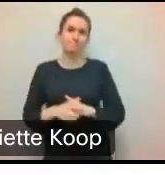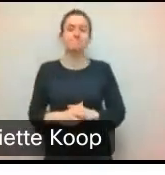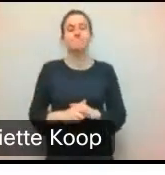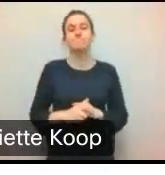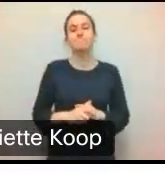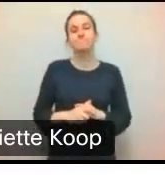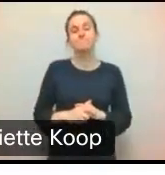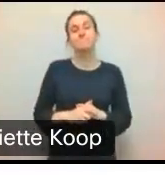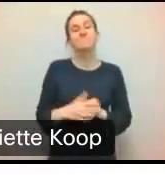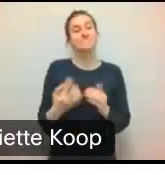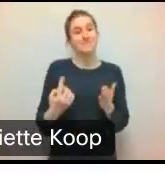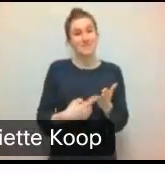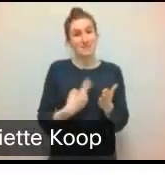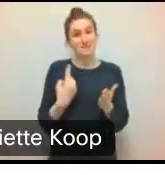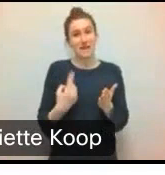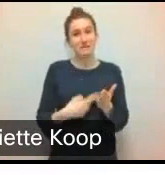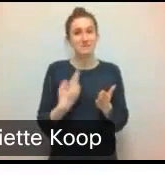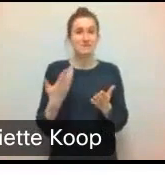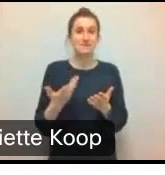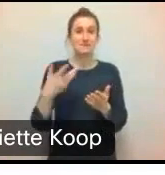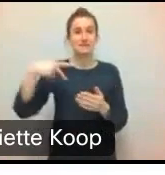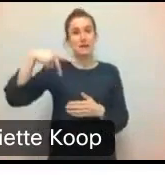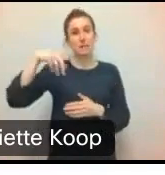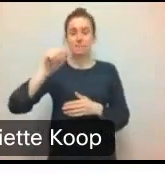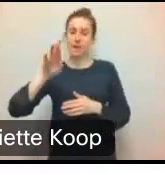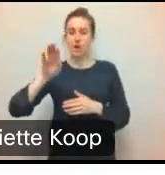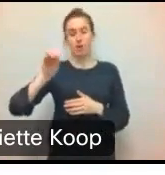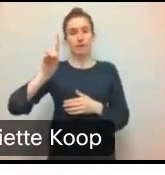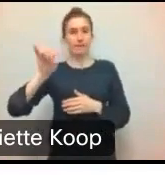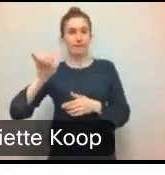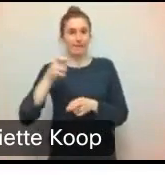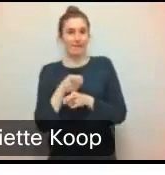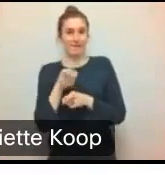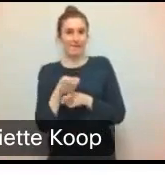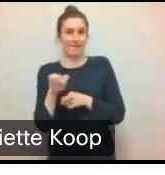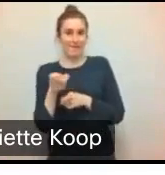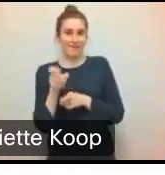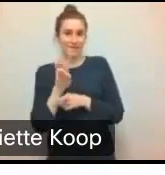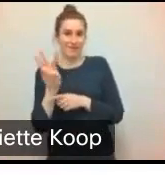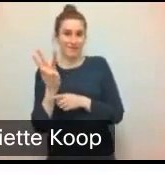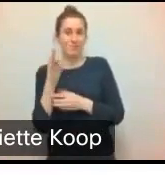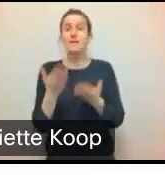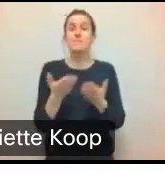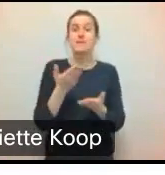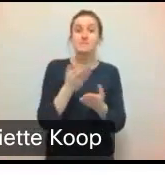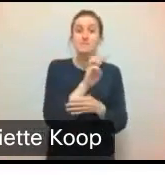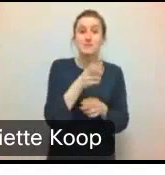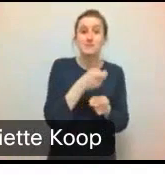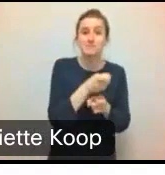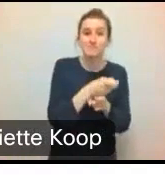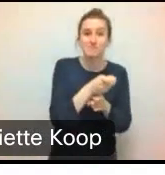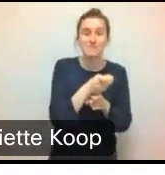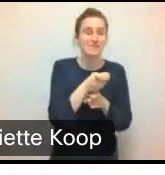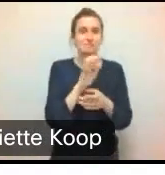And sometimes parodies, like how do you know that something's a parody? Like a website might be a parody and it might flunk the